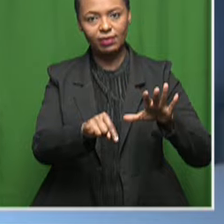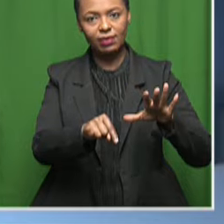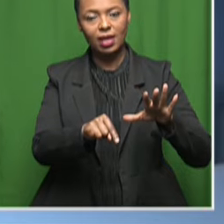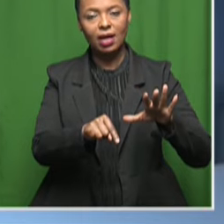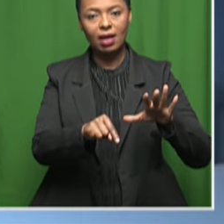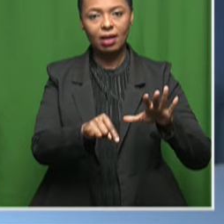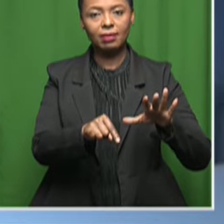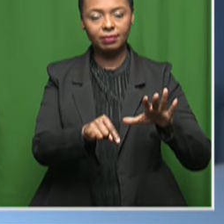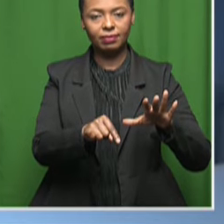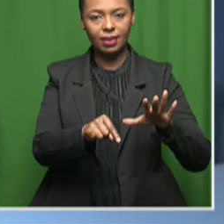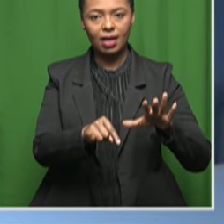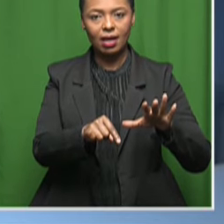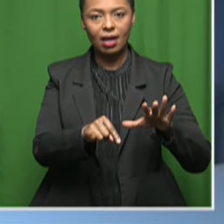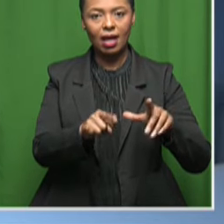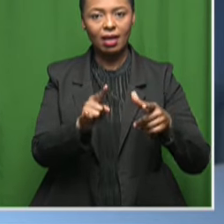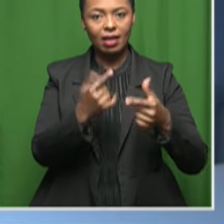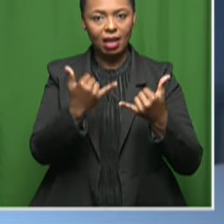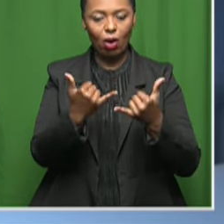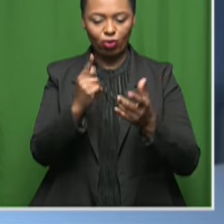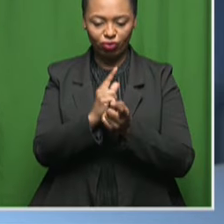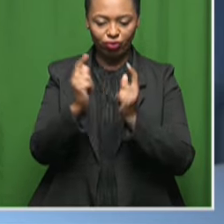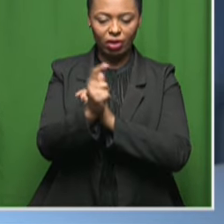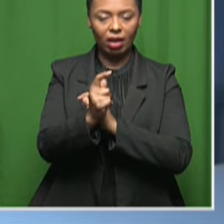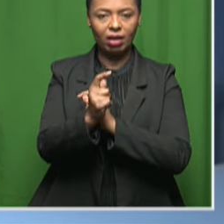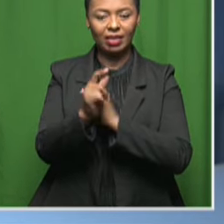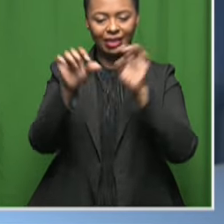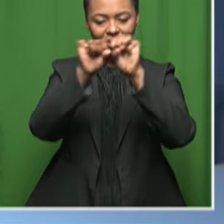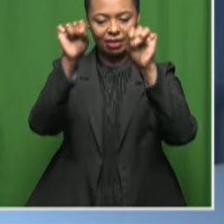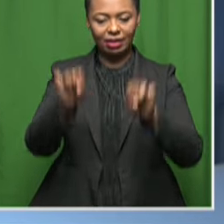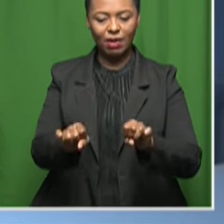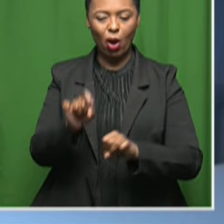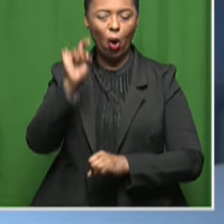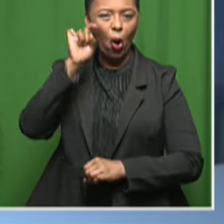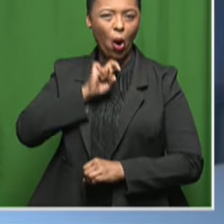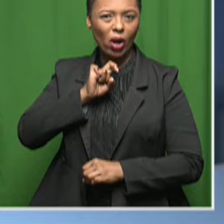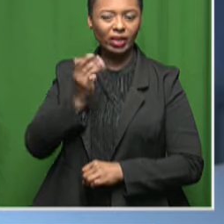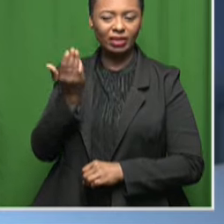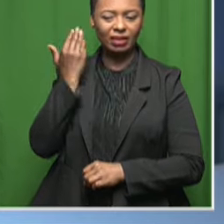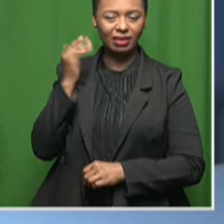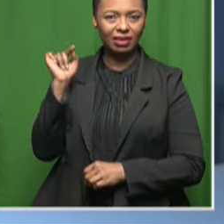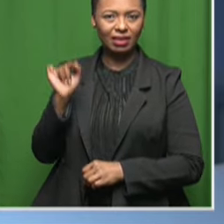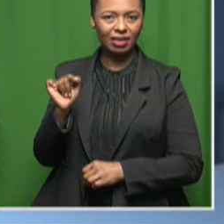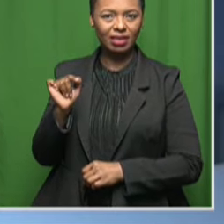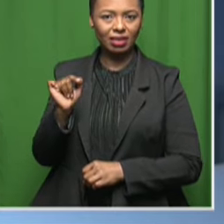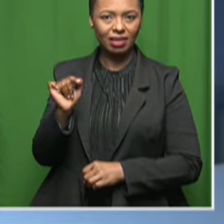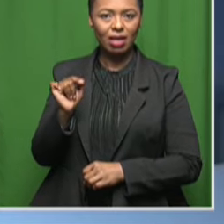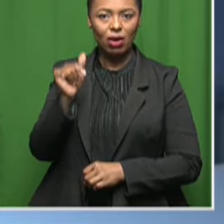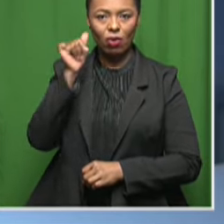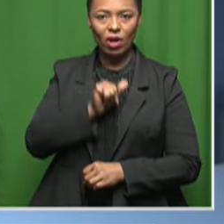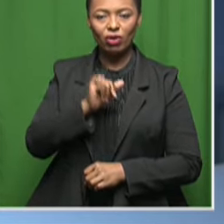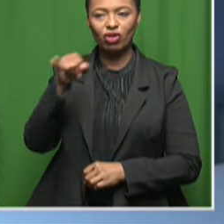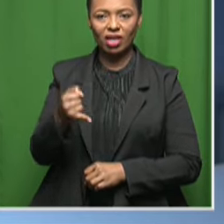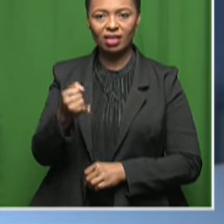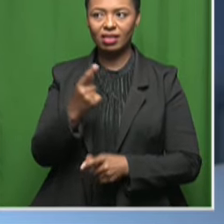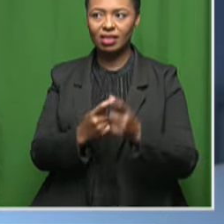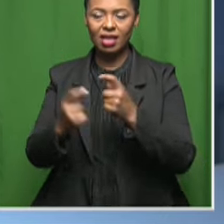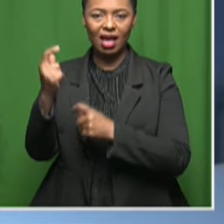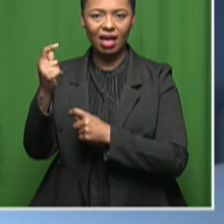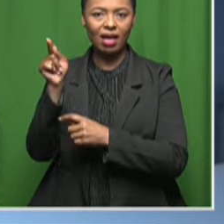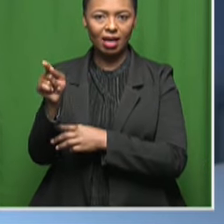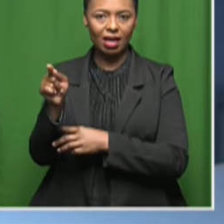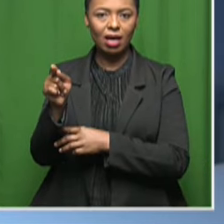away from the old colonial days in which you'll just be an exporter of the raw materials. So the key